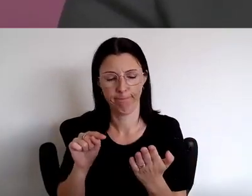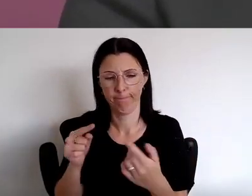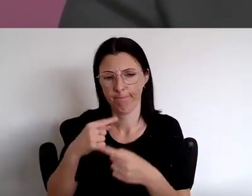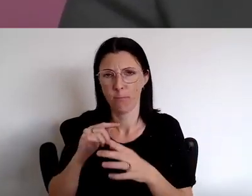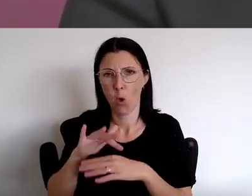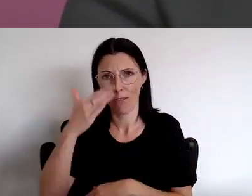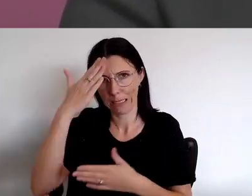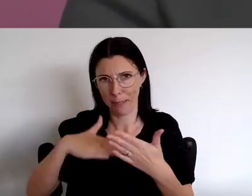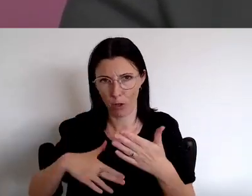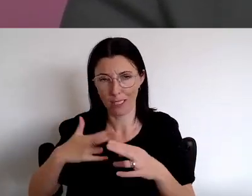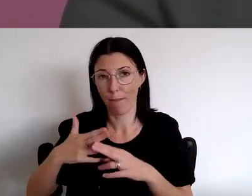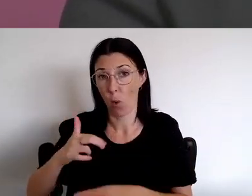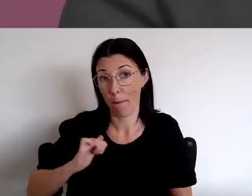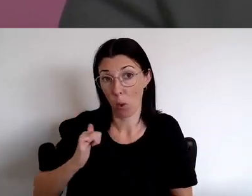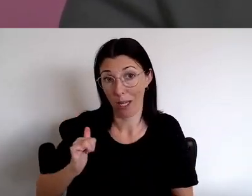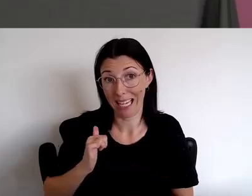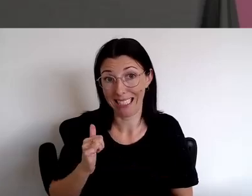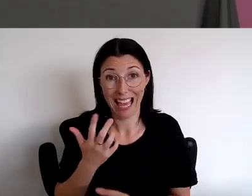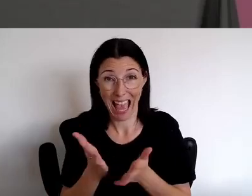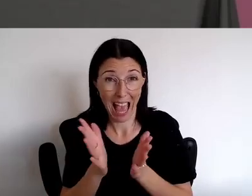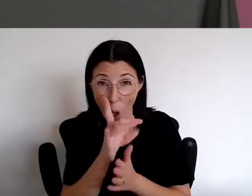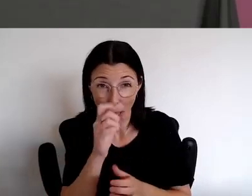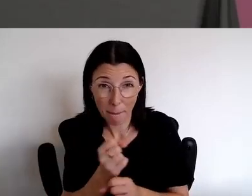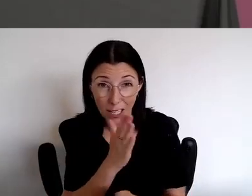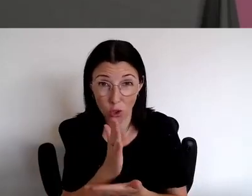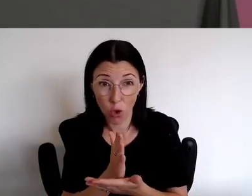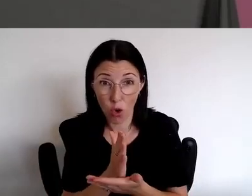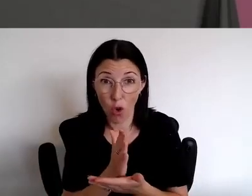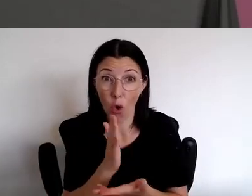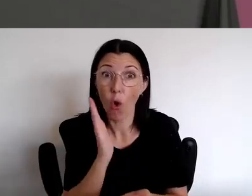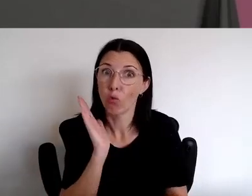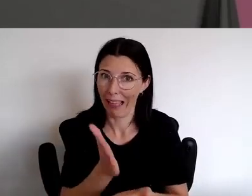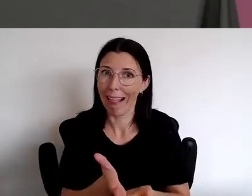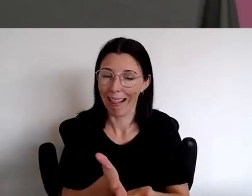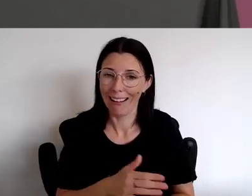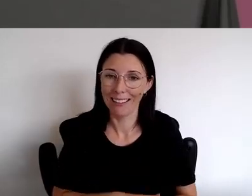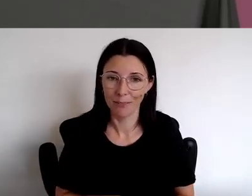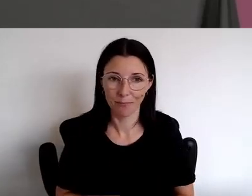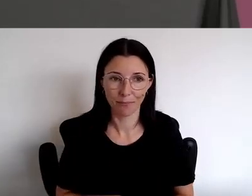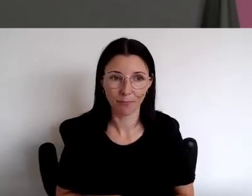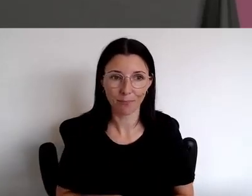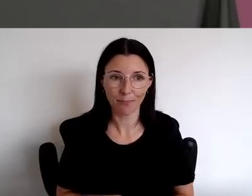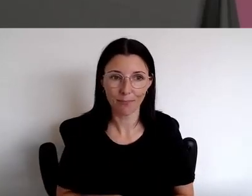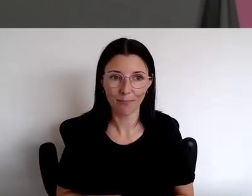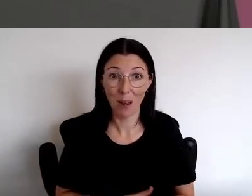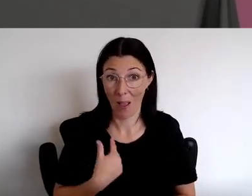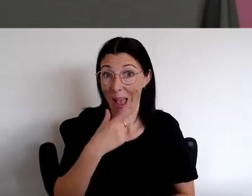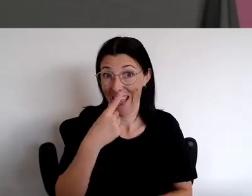existing employees are actually real? Yes. Yes. That's one that I can answer. Yes, there